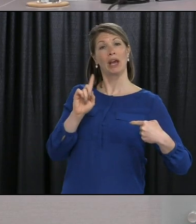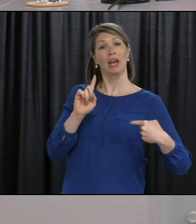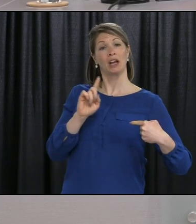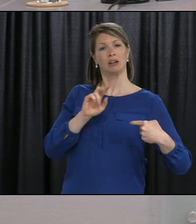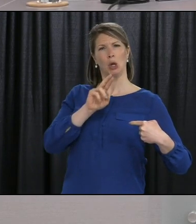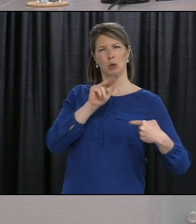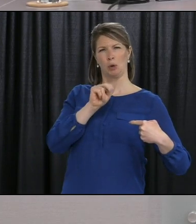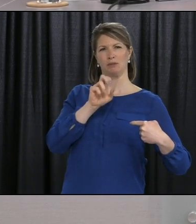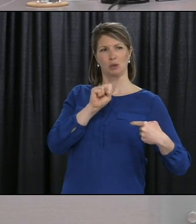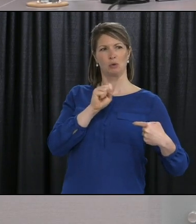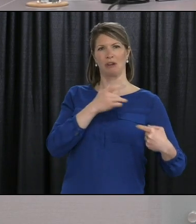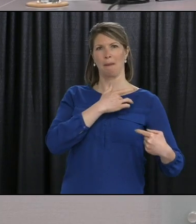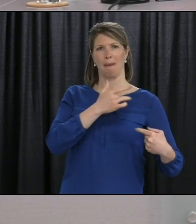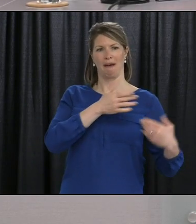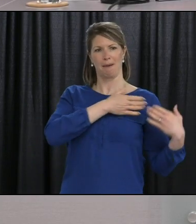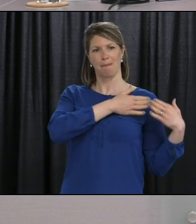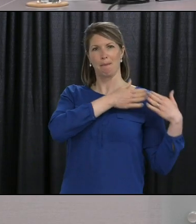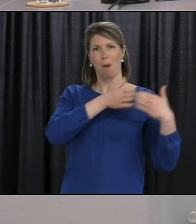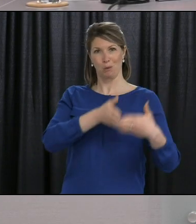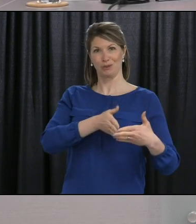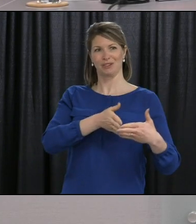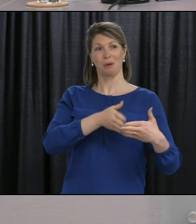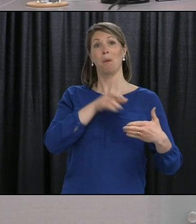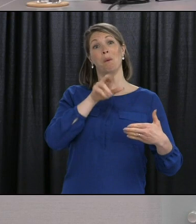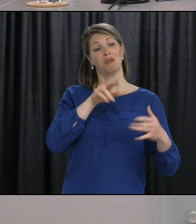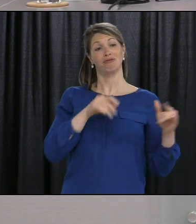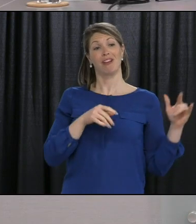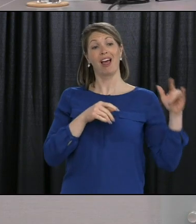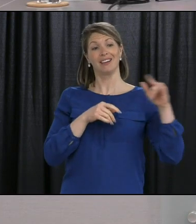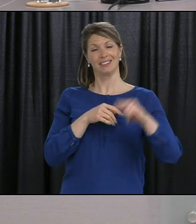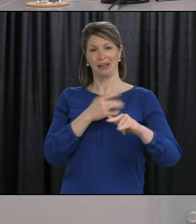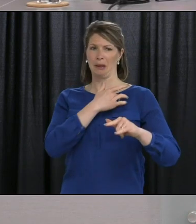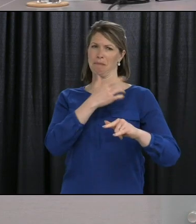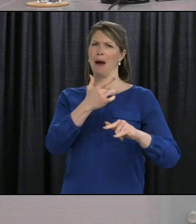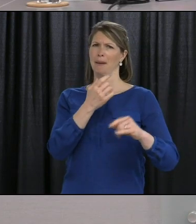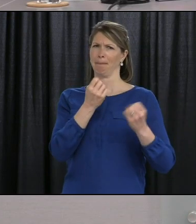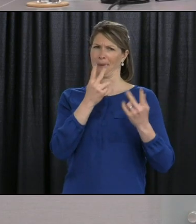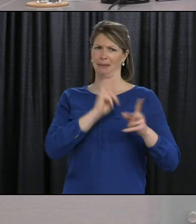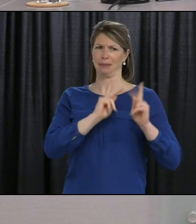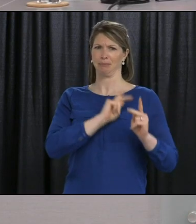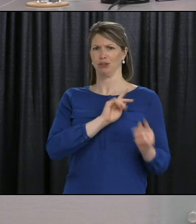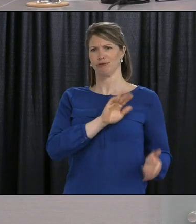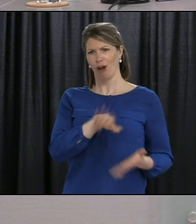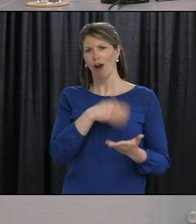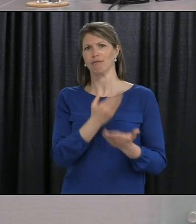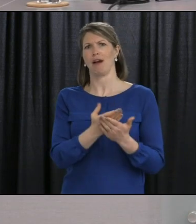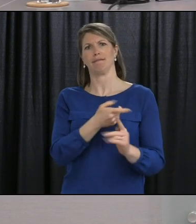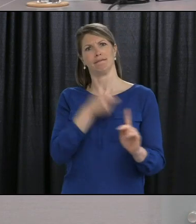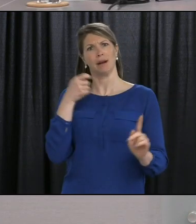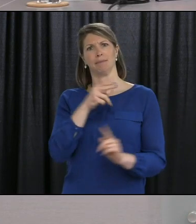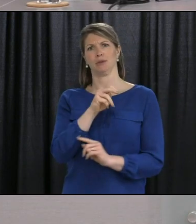Nova Scotia, how important does the situation in that province,